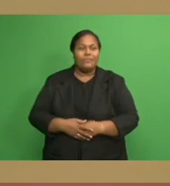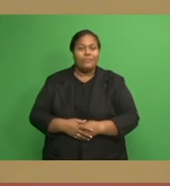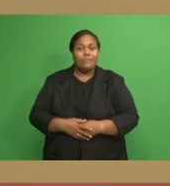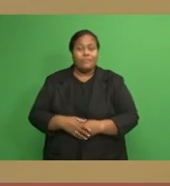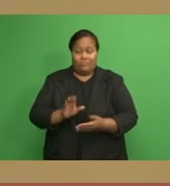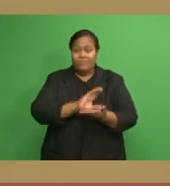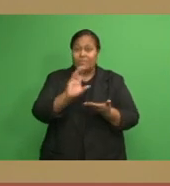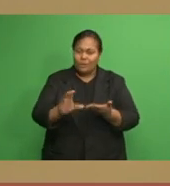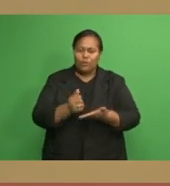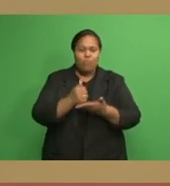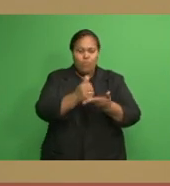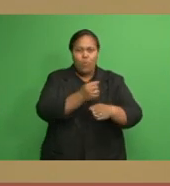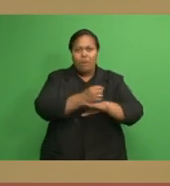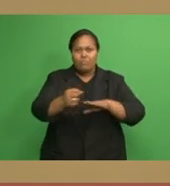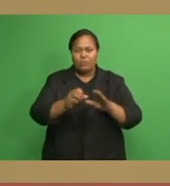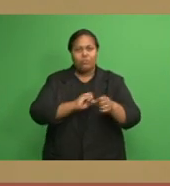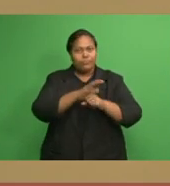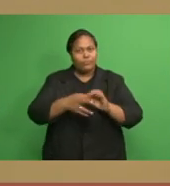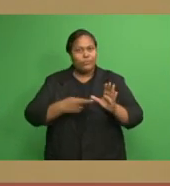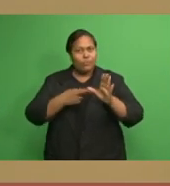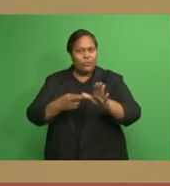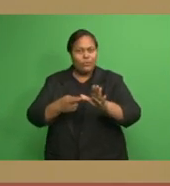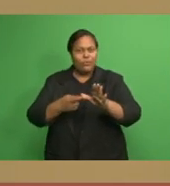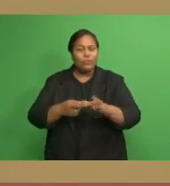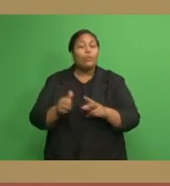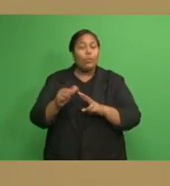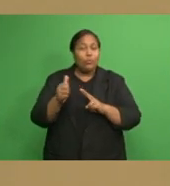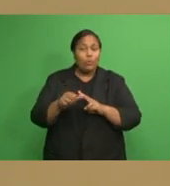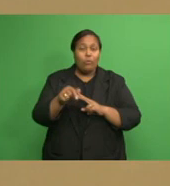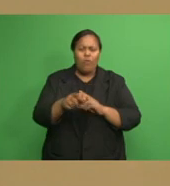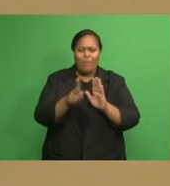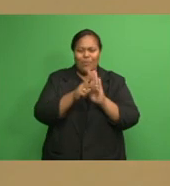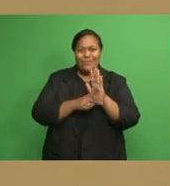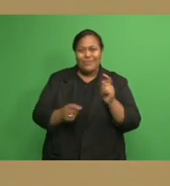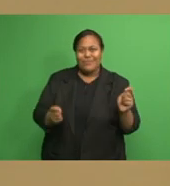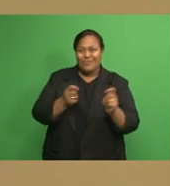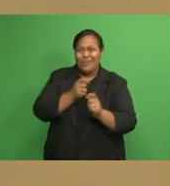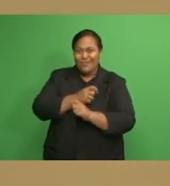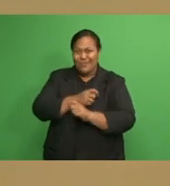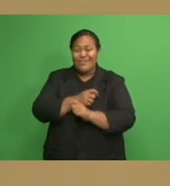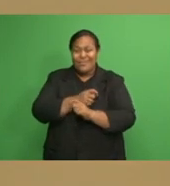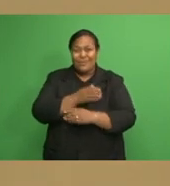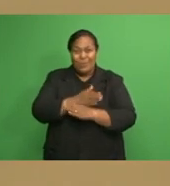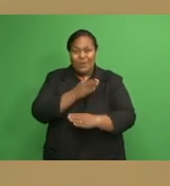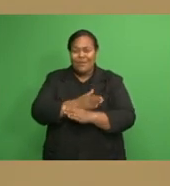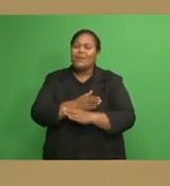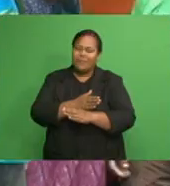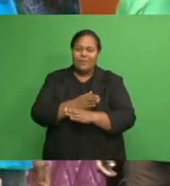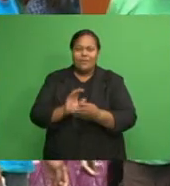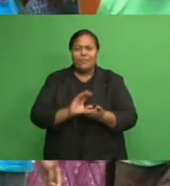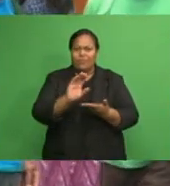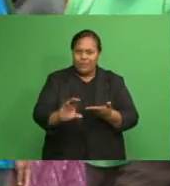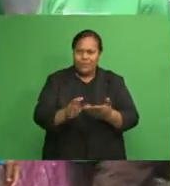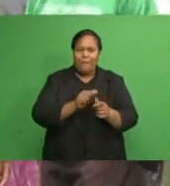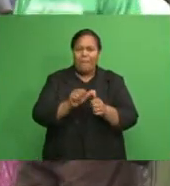COVID response, but also the underlying support for the policy change to have a better environment for the